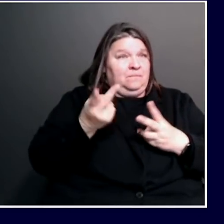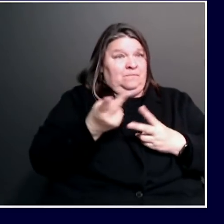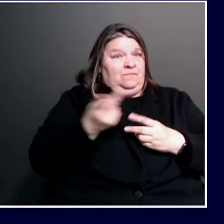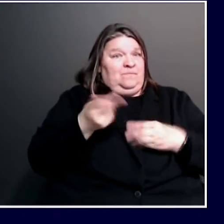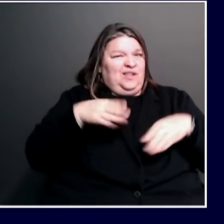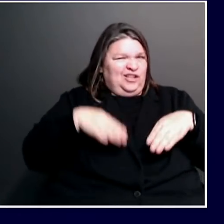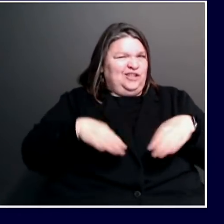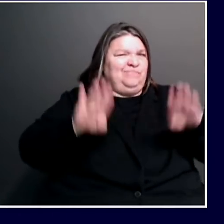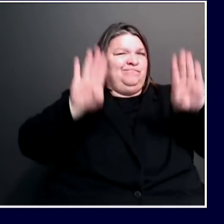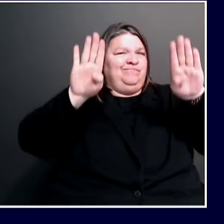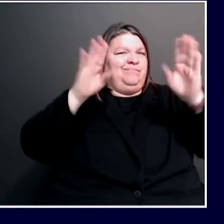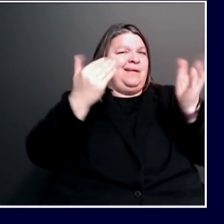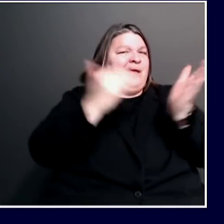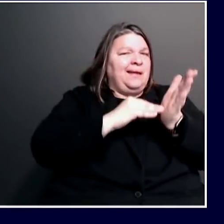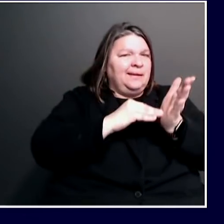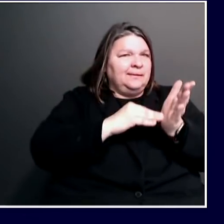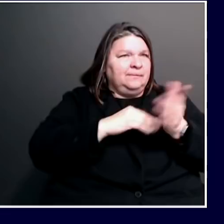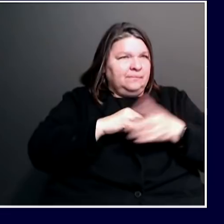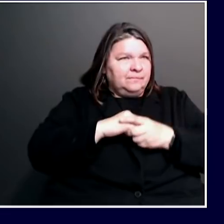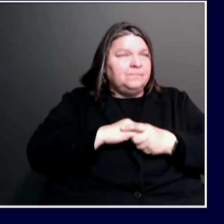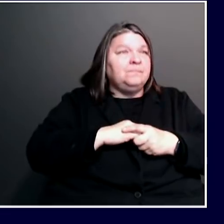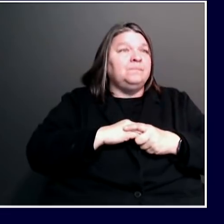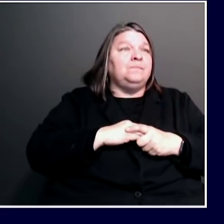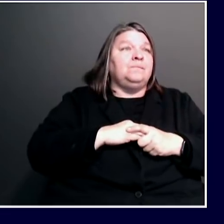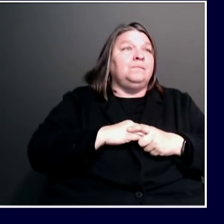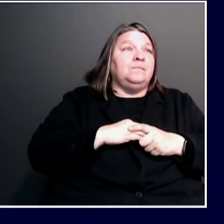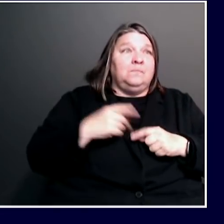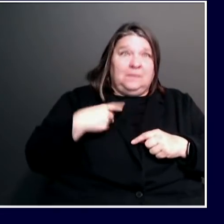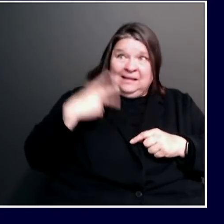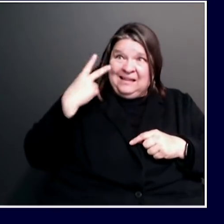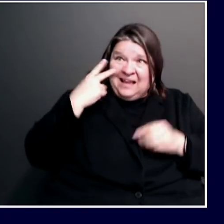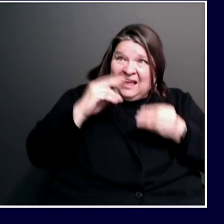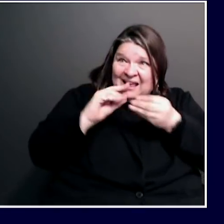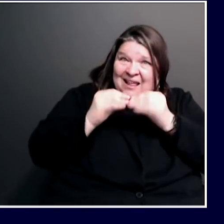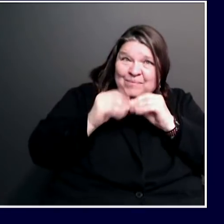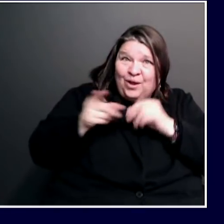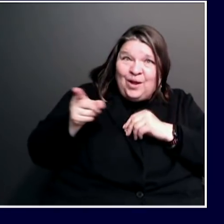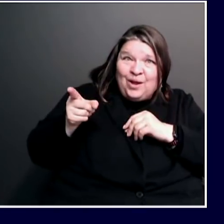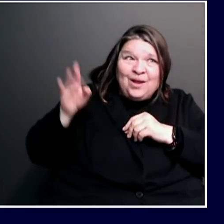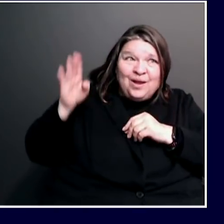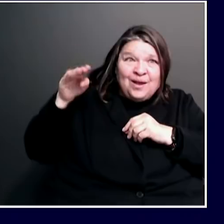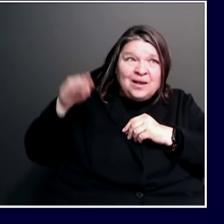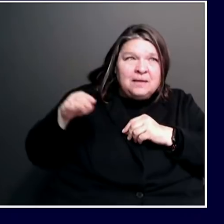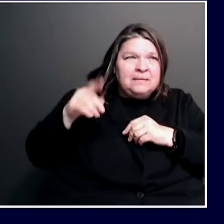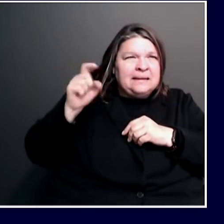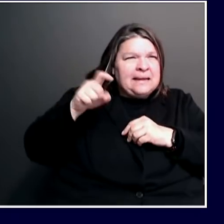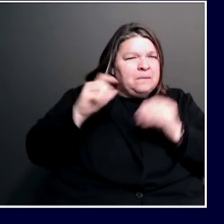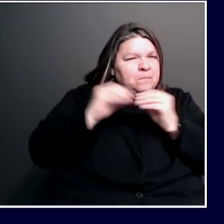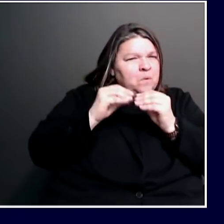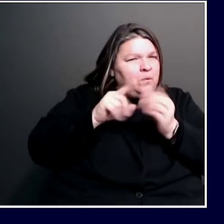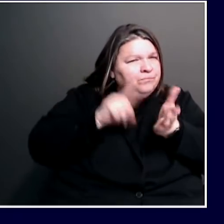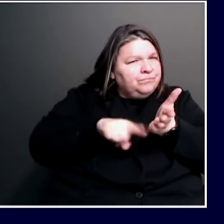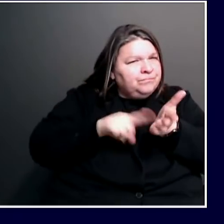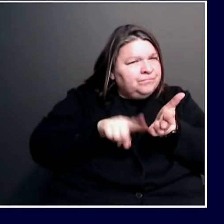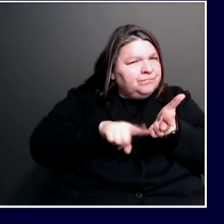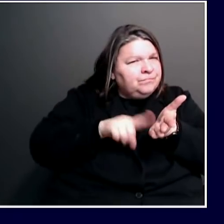encouraging, but we need more of it to really get a sense of what the latter part of our curve will look like.